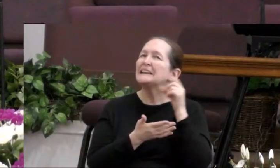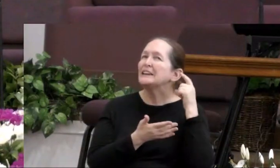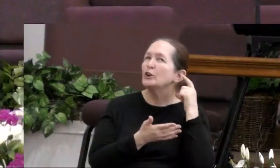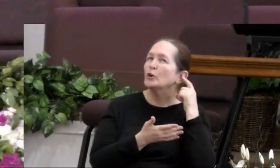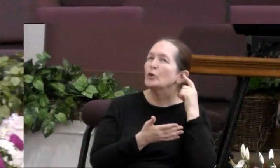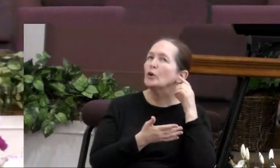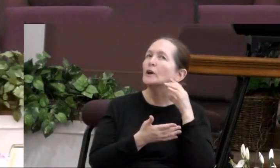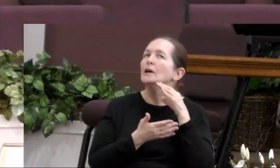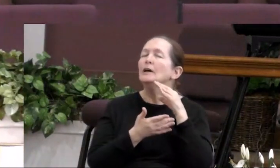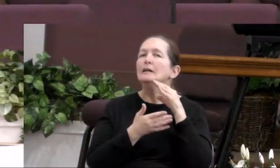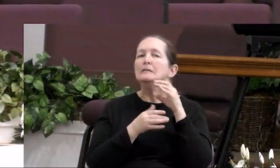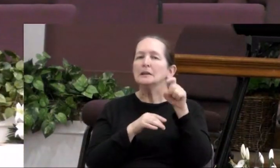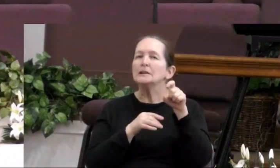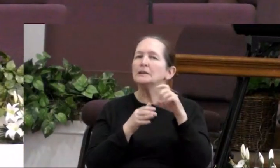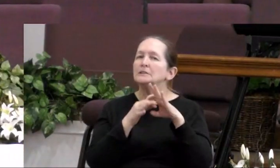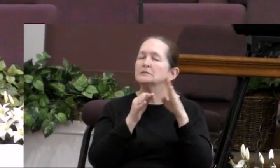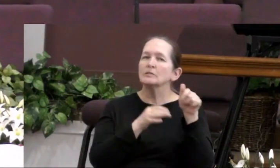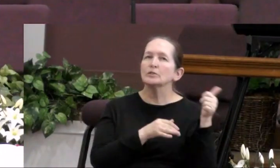the needs of others?